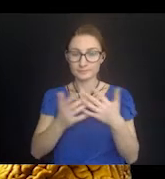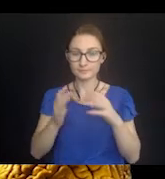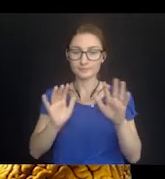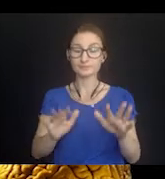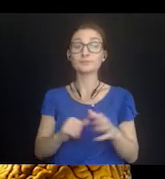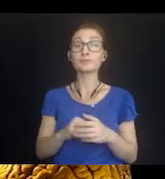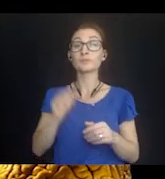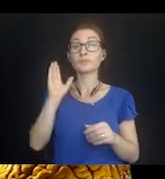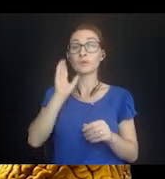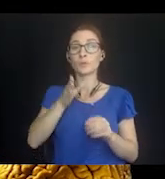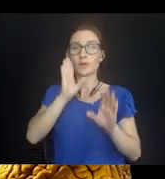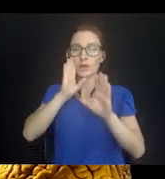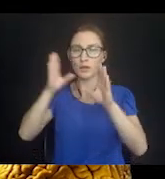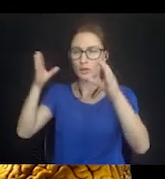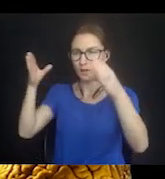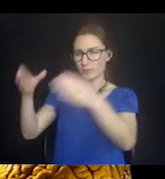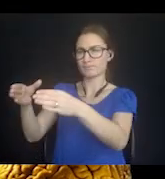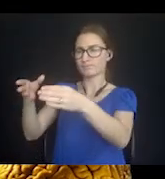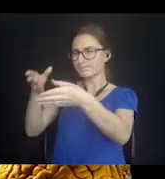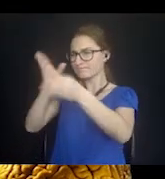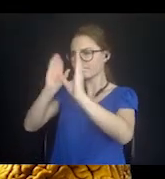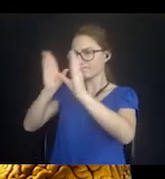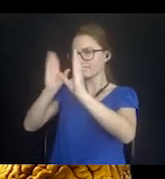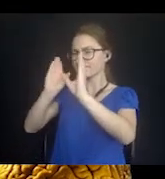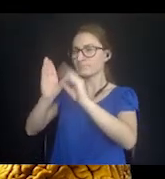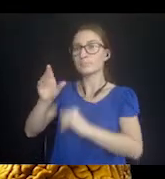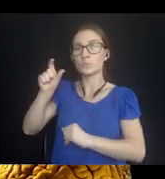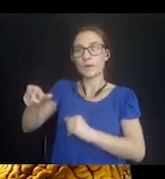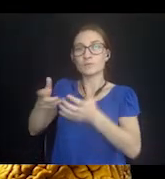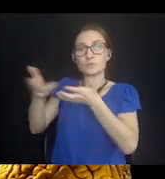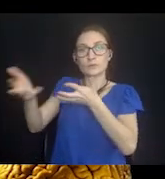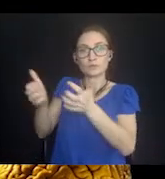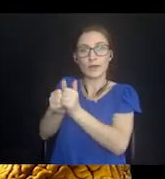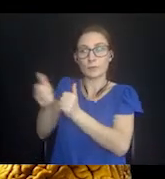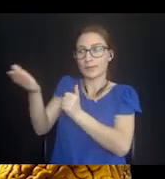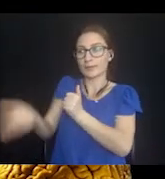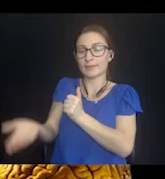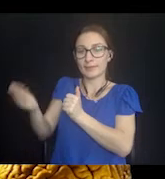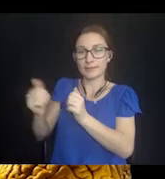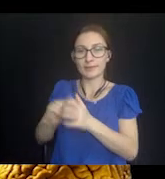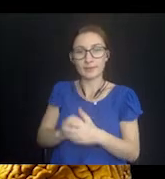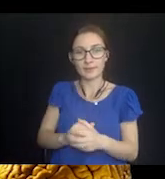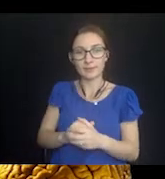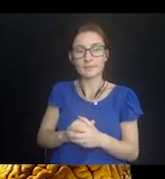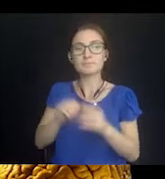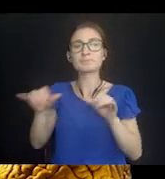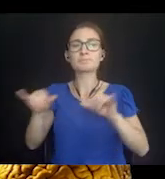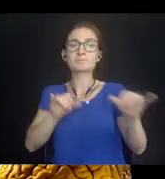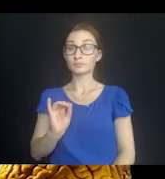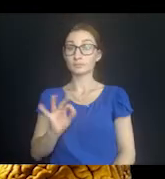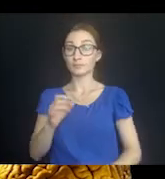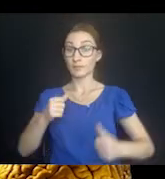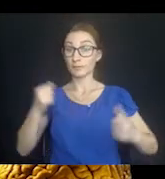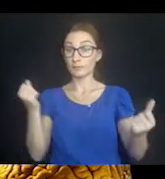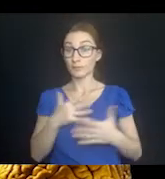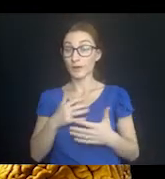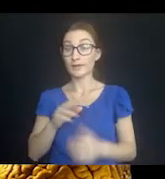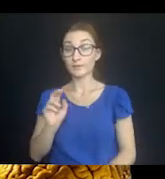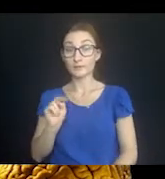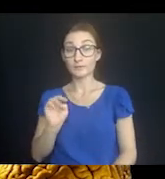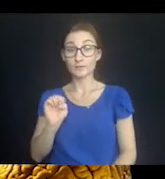But in either case, it causes you to focus your attention on it and to have to interact